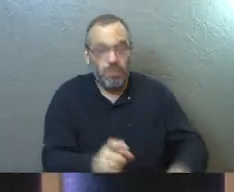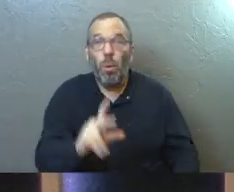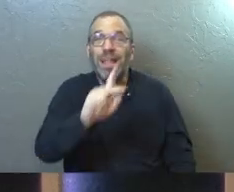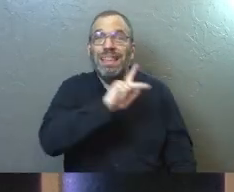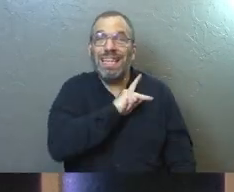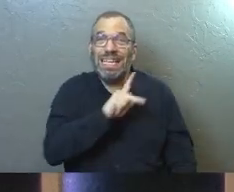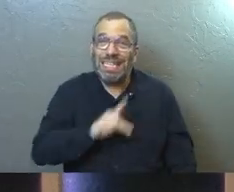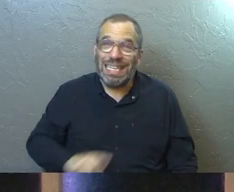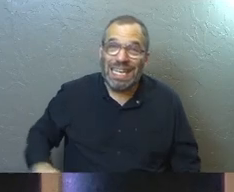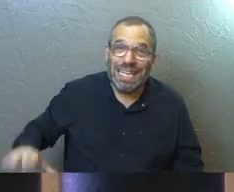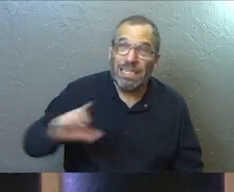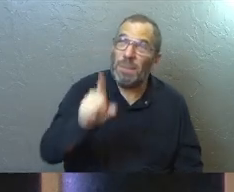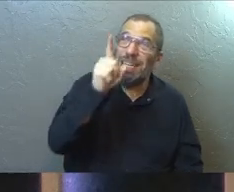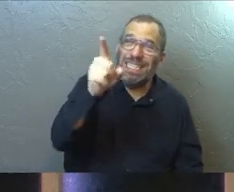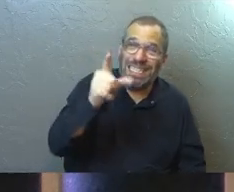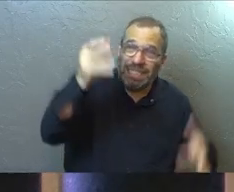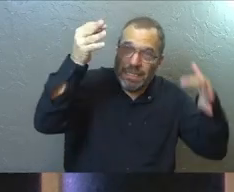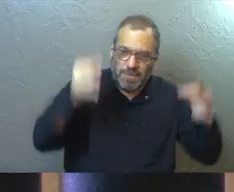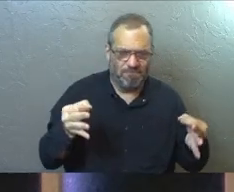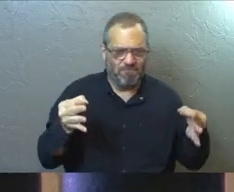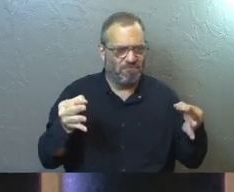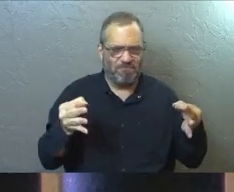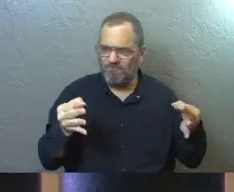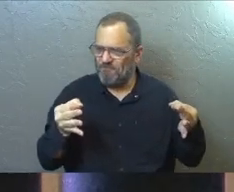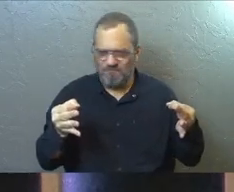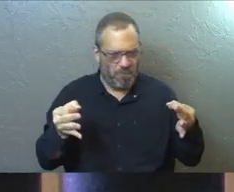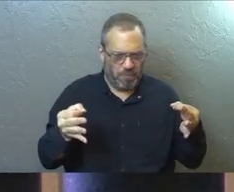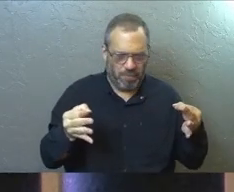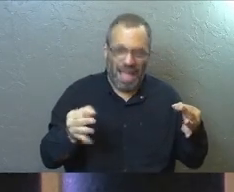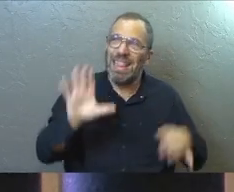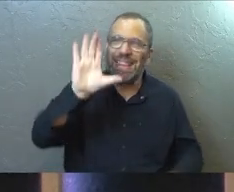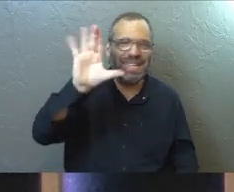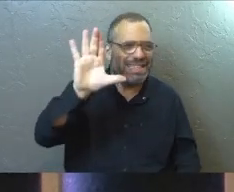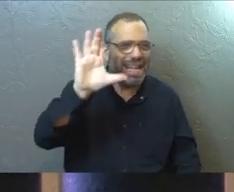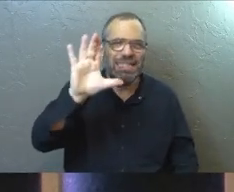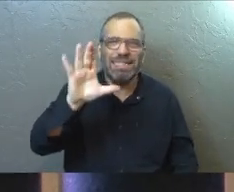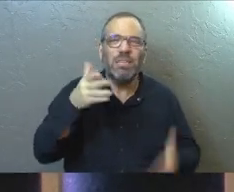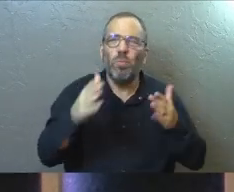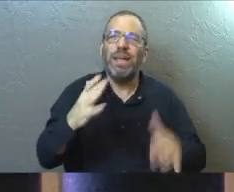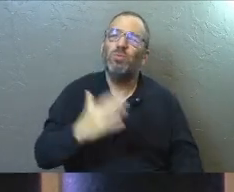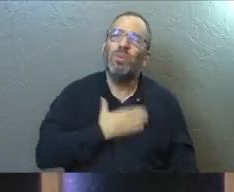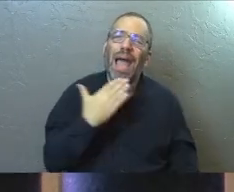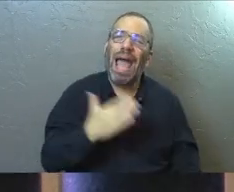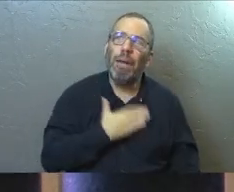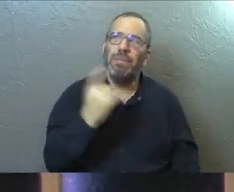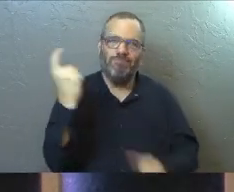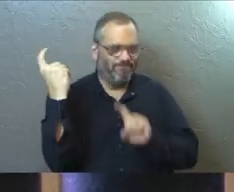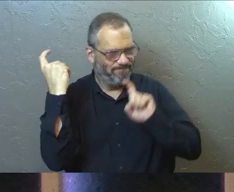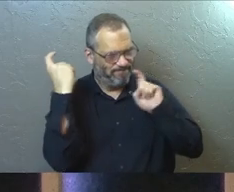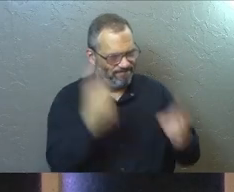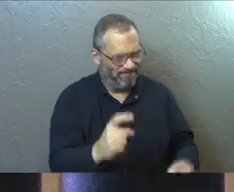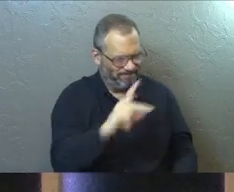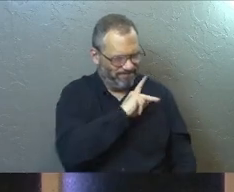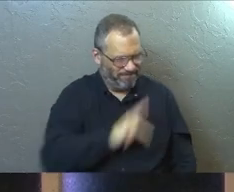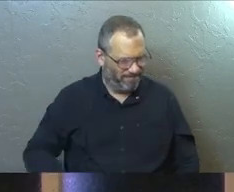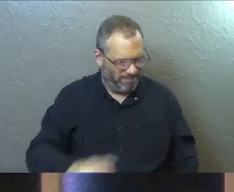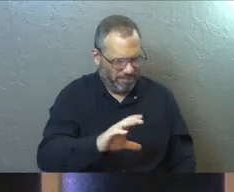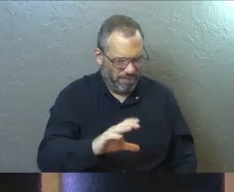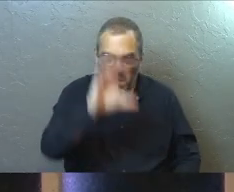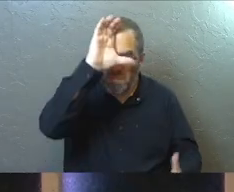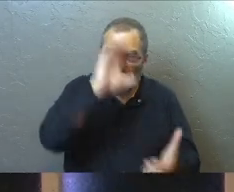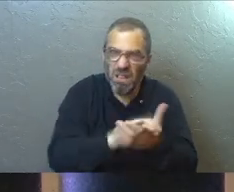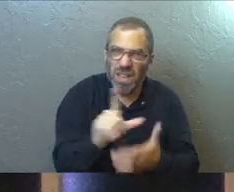kingdom. Like, he's decided that's part of his way to happiness. Like, can you believe